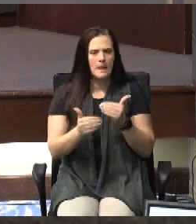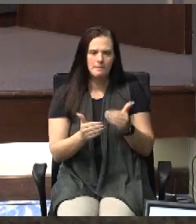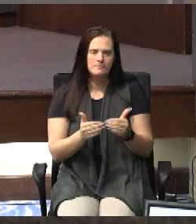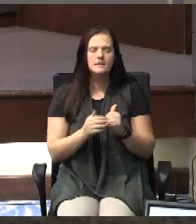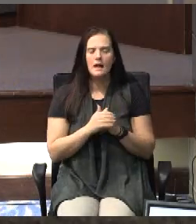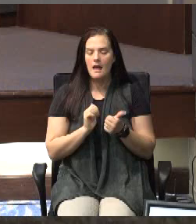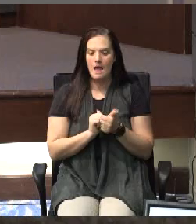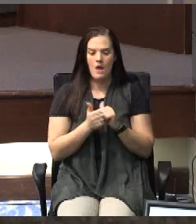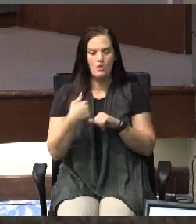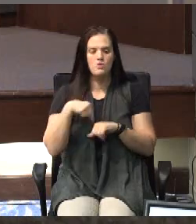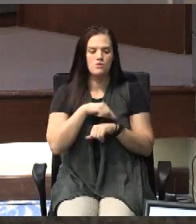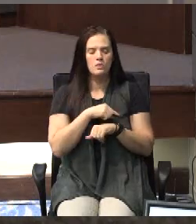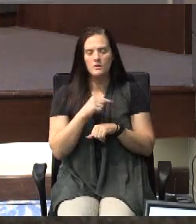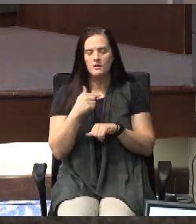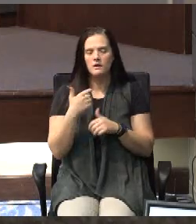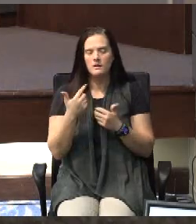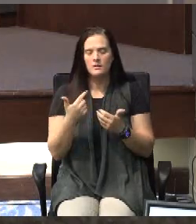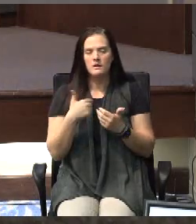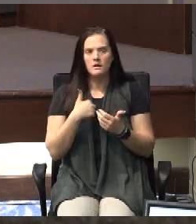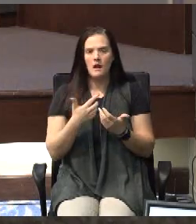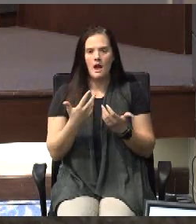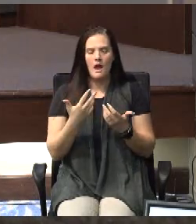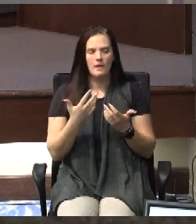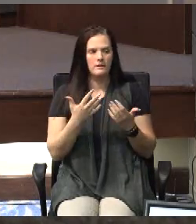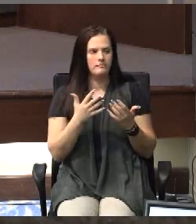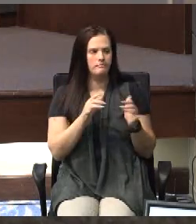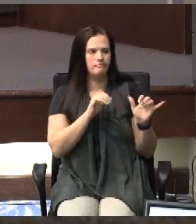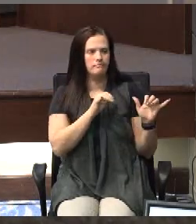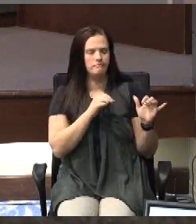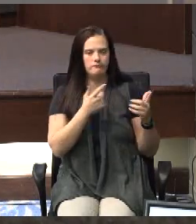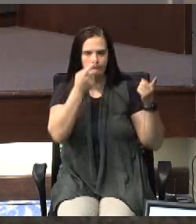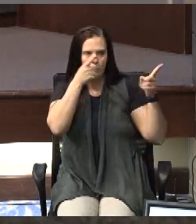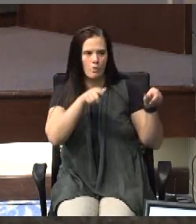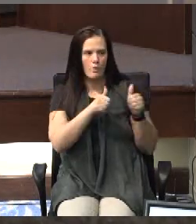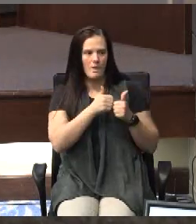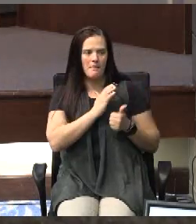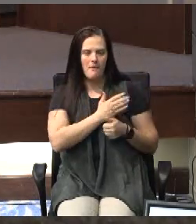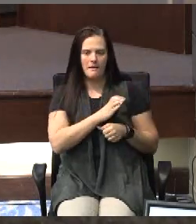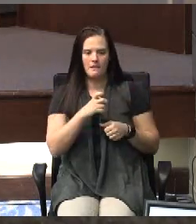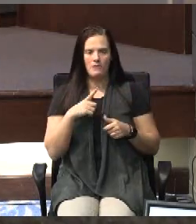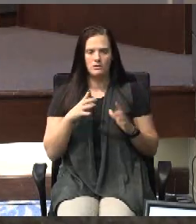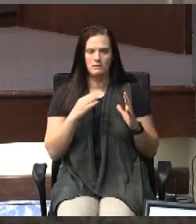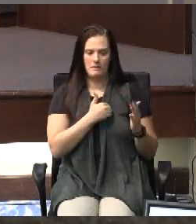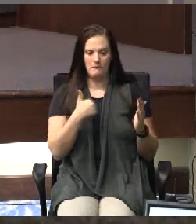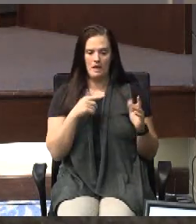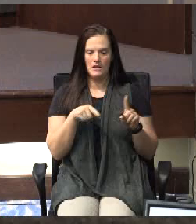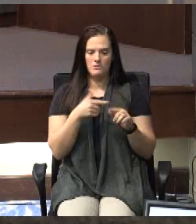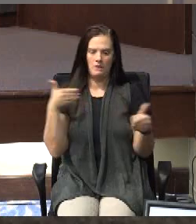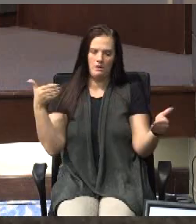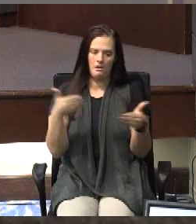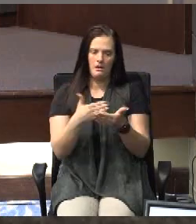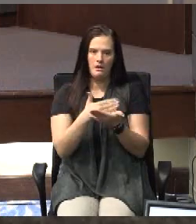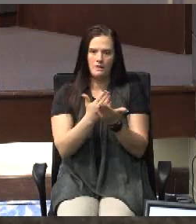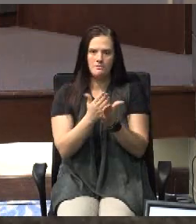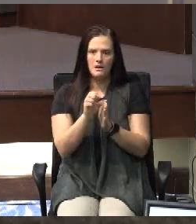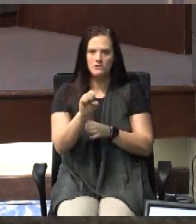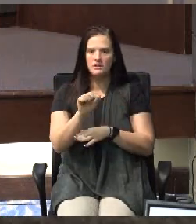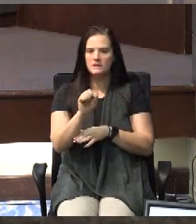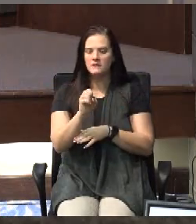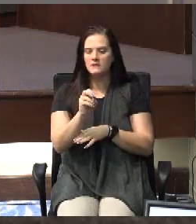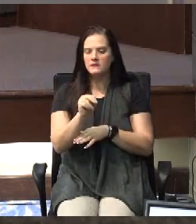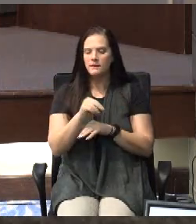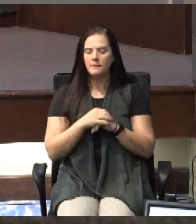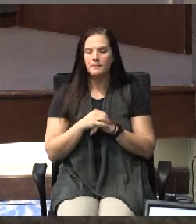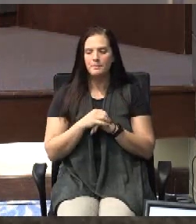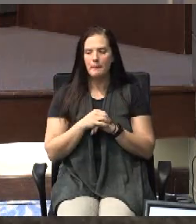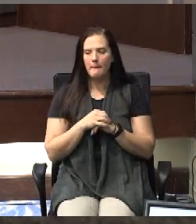and, you know, how we, you know, I echo my council members about as we are approaching budget season,